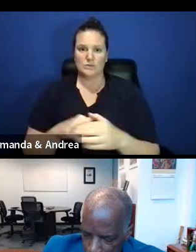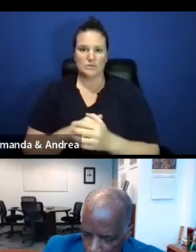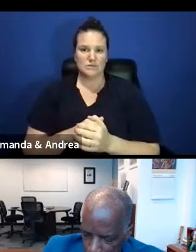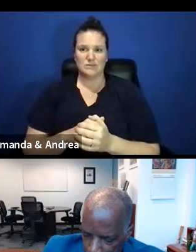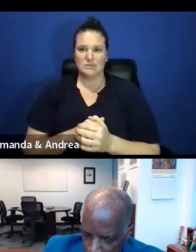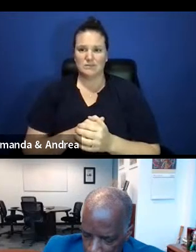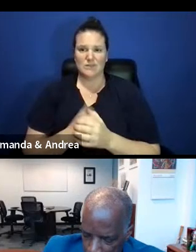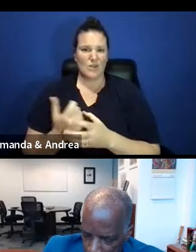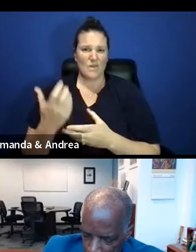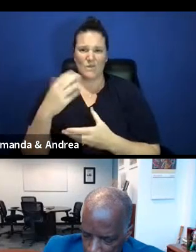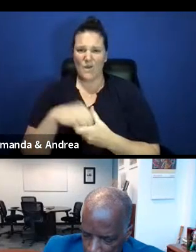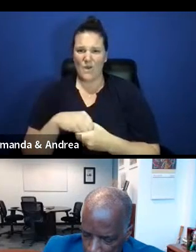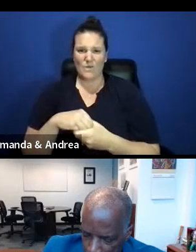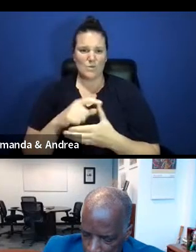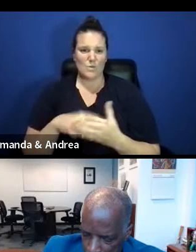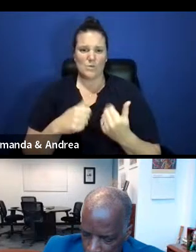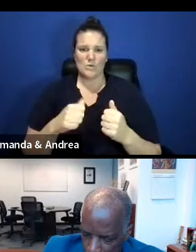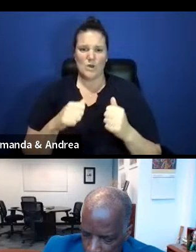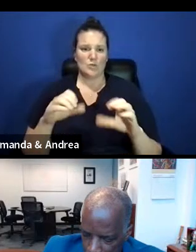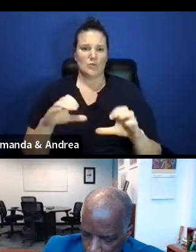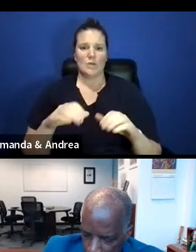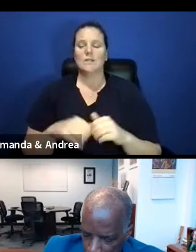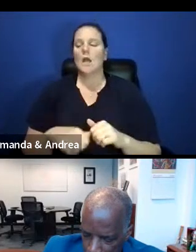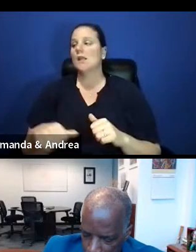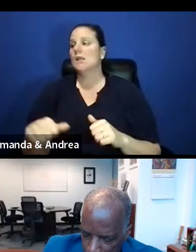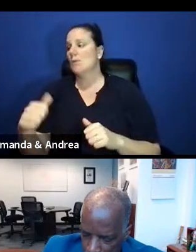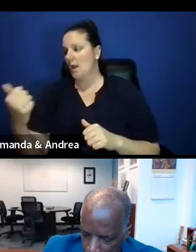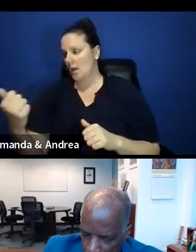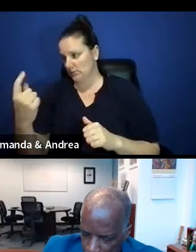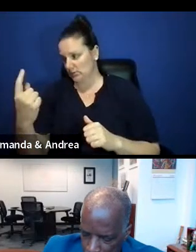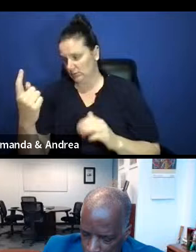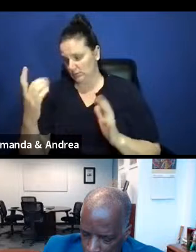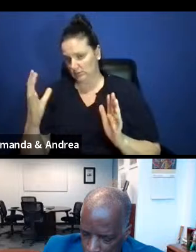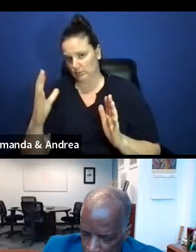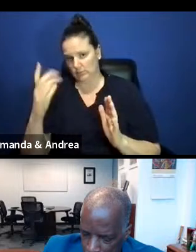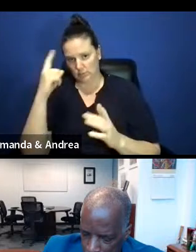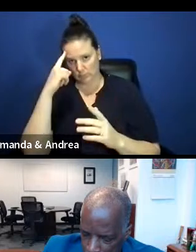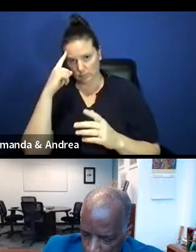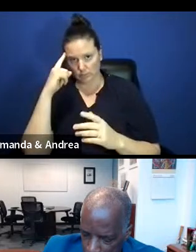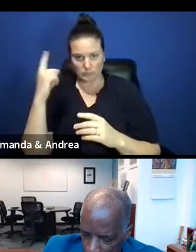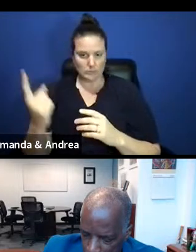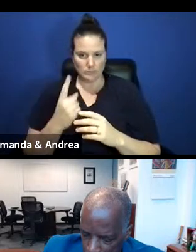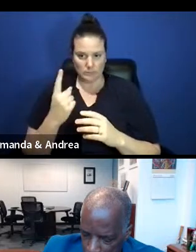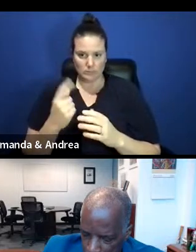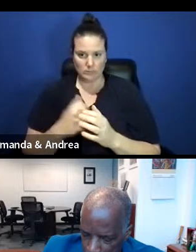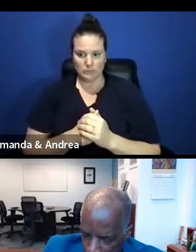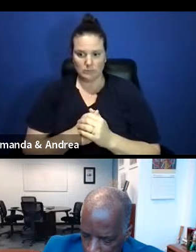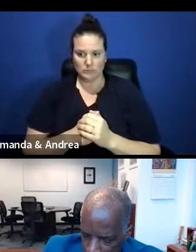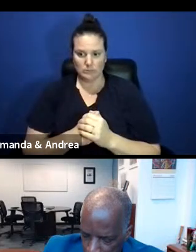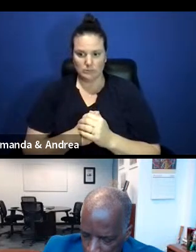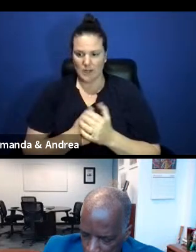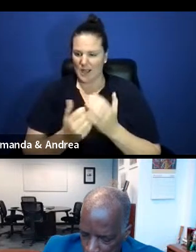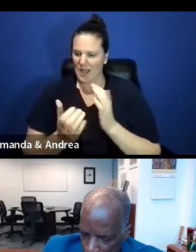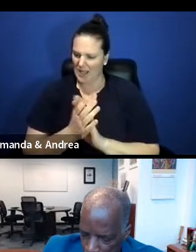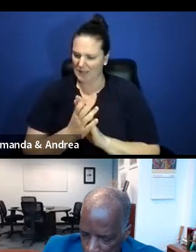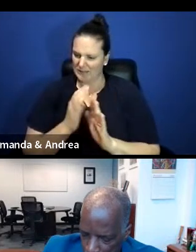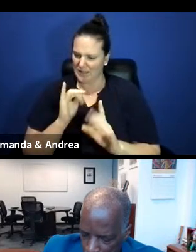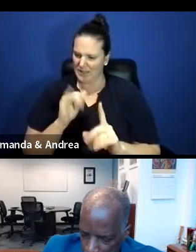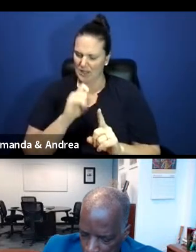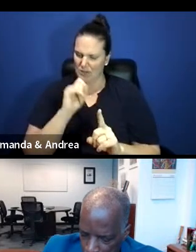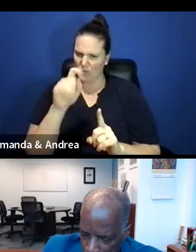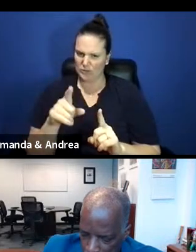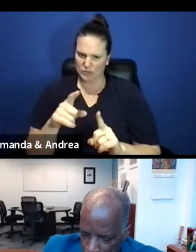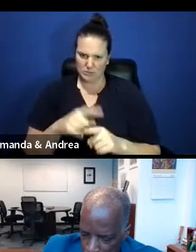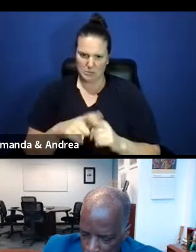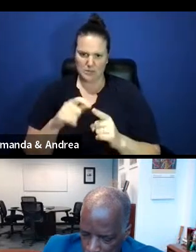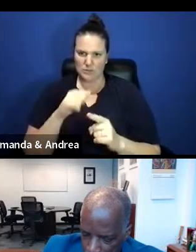much a part of what we are trying to do as anybody else. So I think we should always ask that question, but